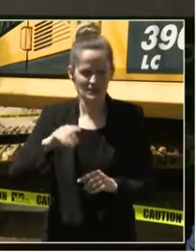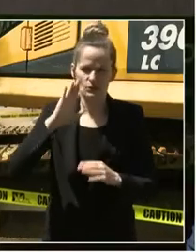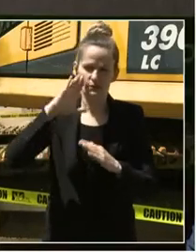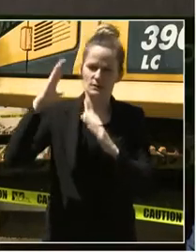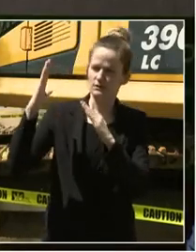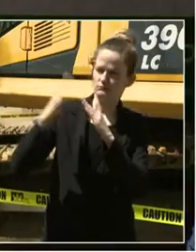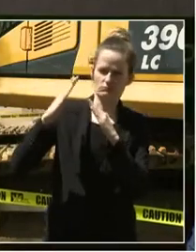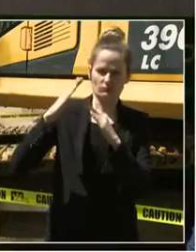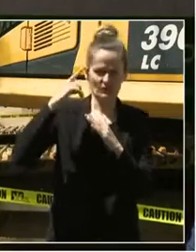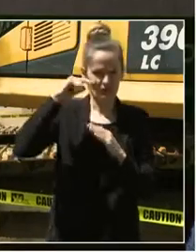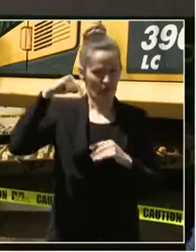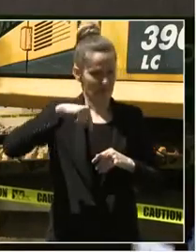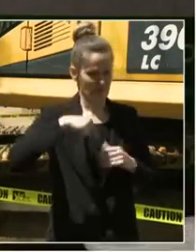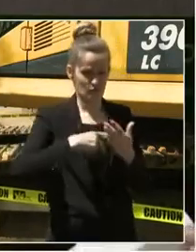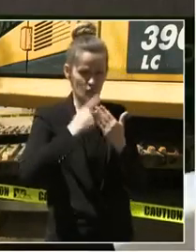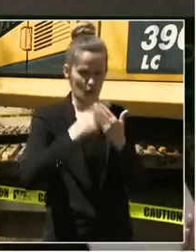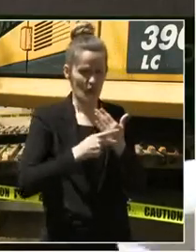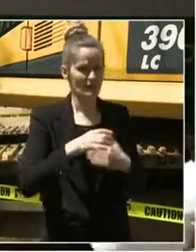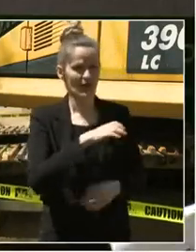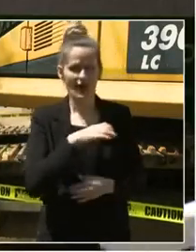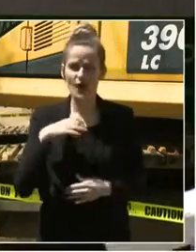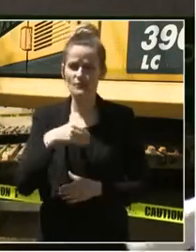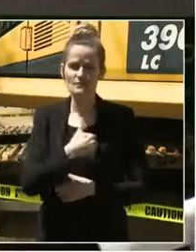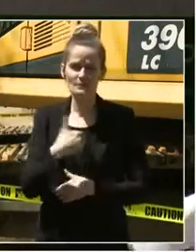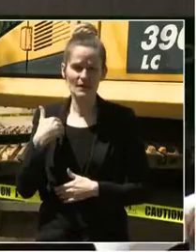others, Councilmember Vince Gray.